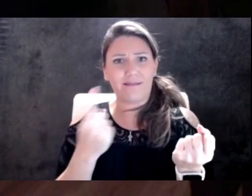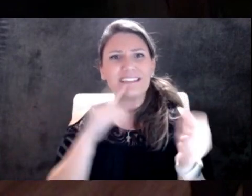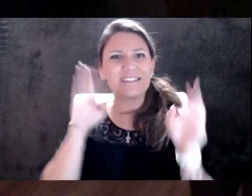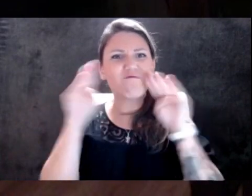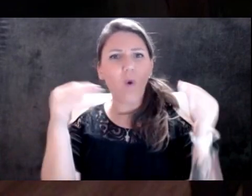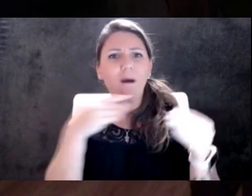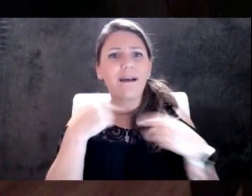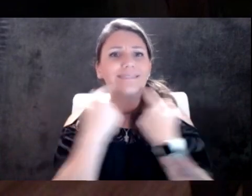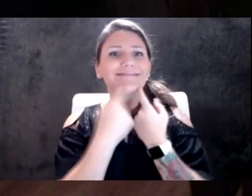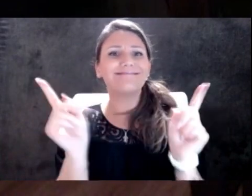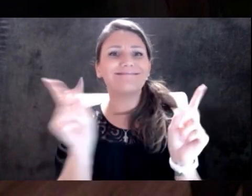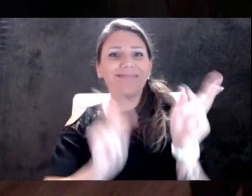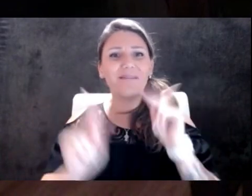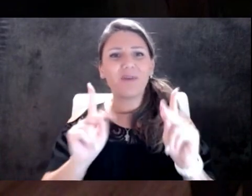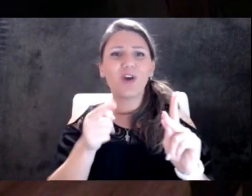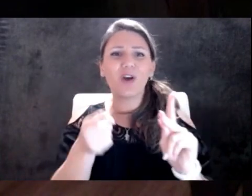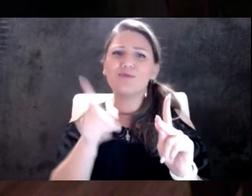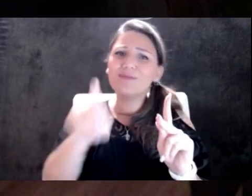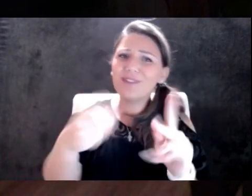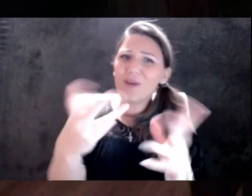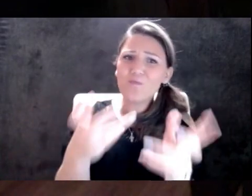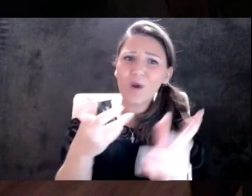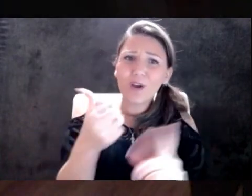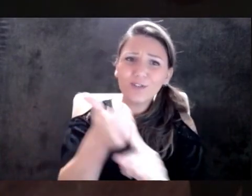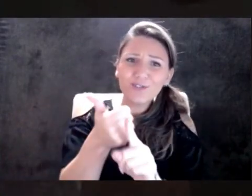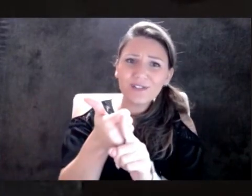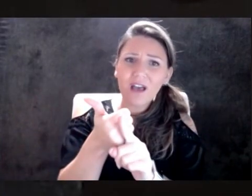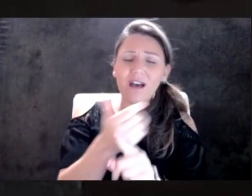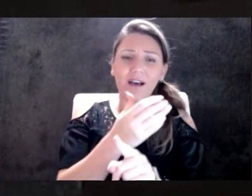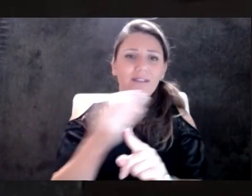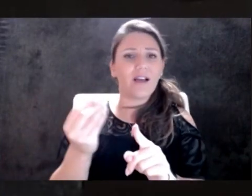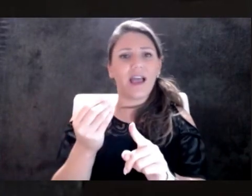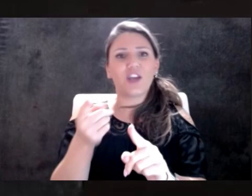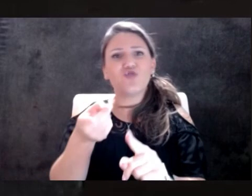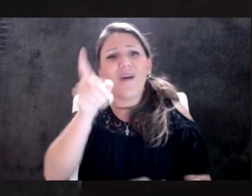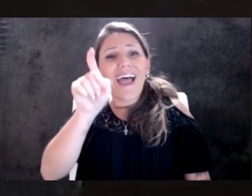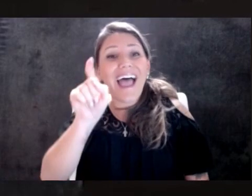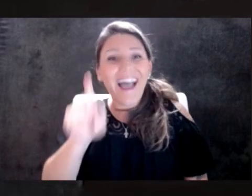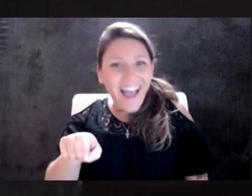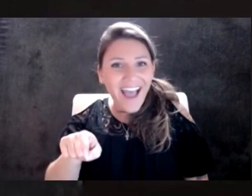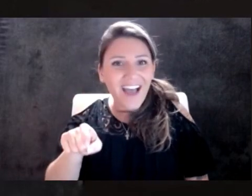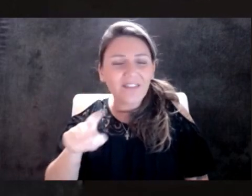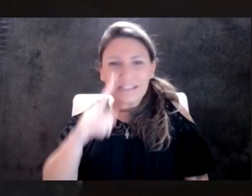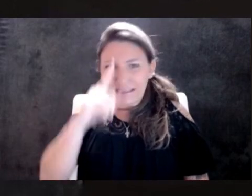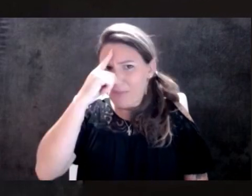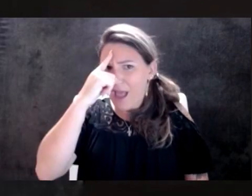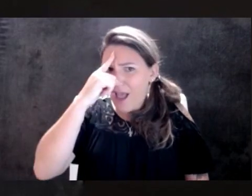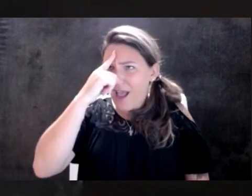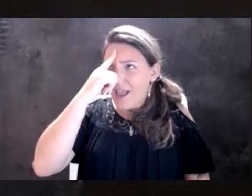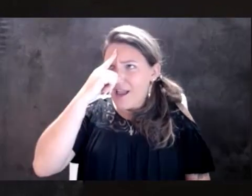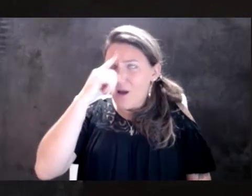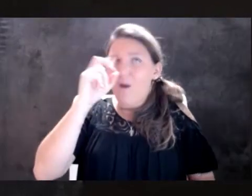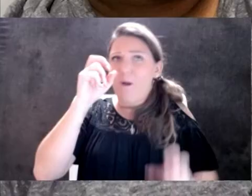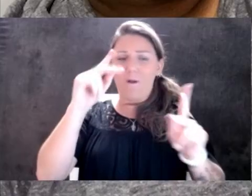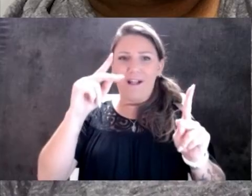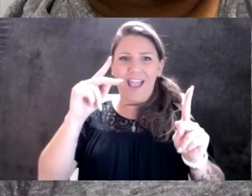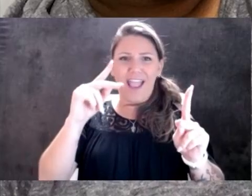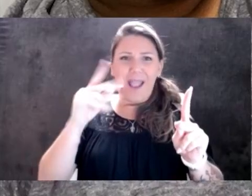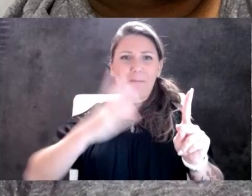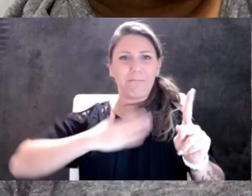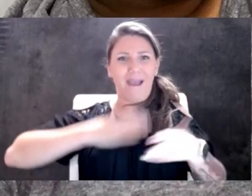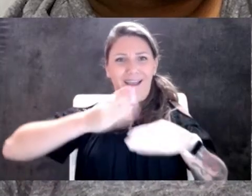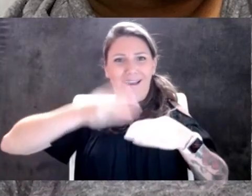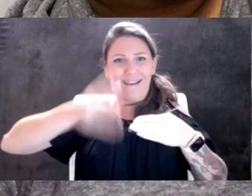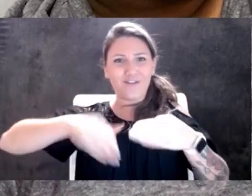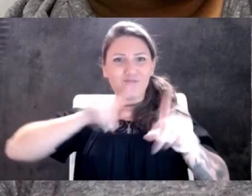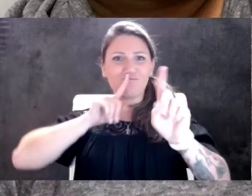want it for yourself, and you have to, in your mind, what do you want your end result to be? While going